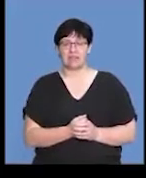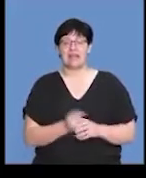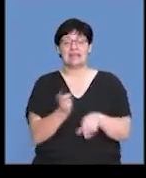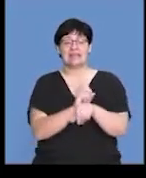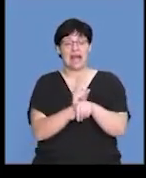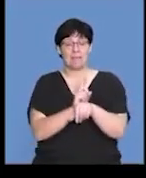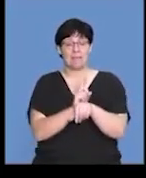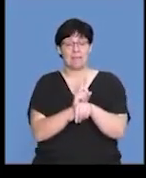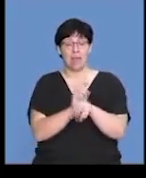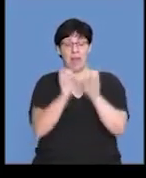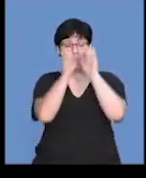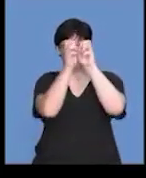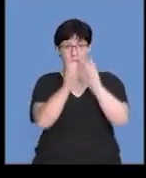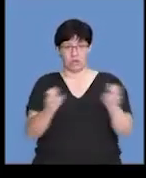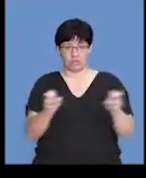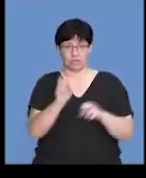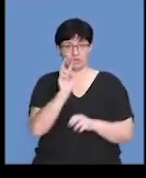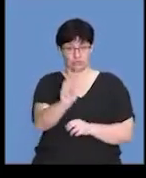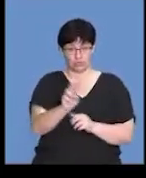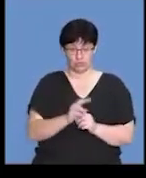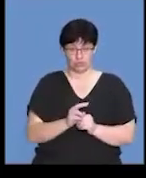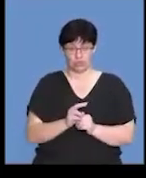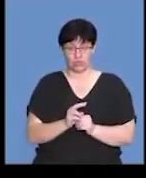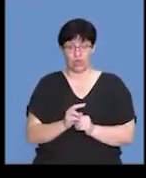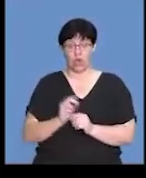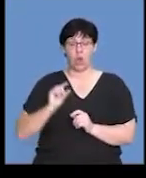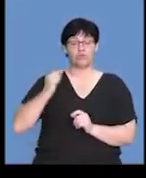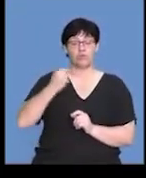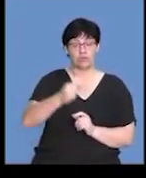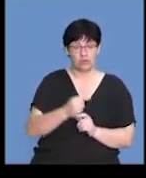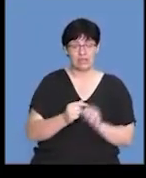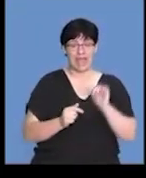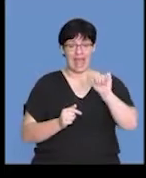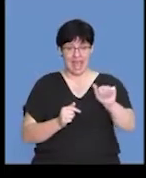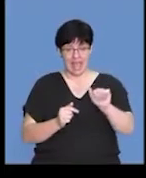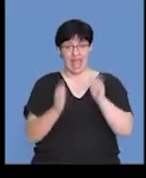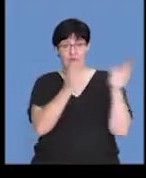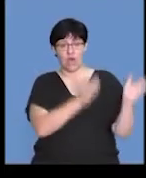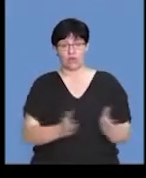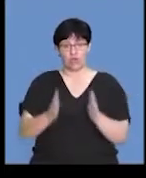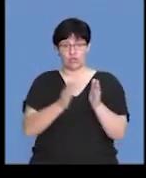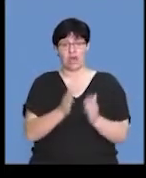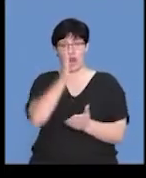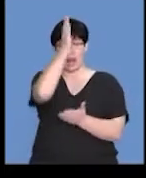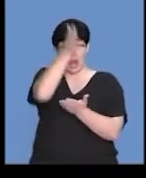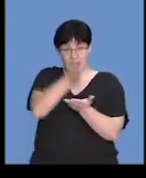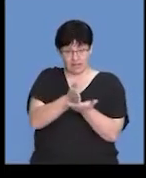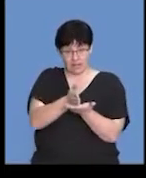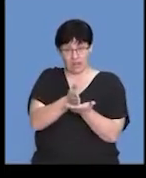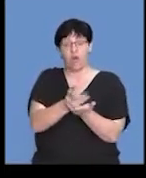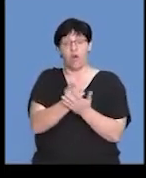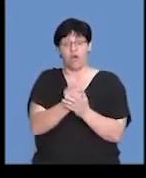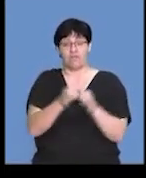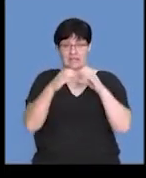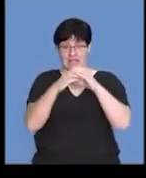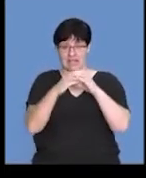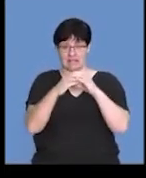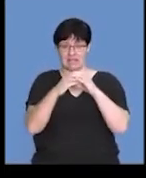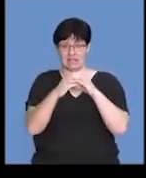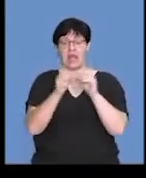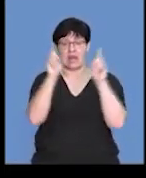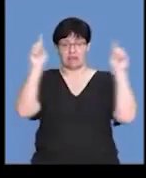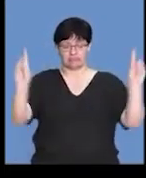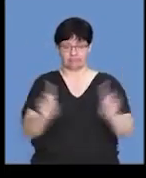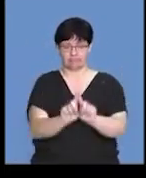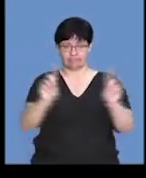during myosis 2, the chromosomes A arrange themselves at the equator of the cell in homologous